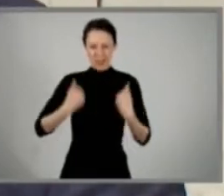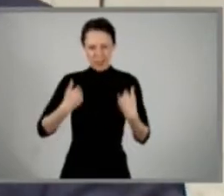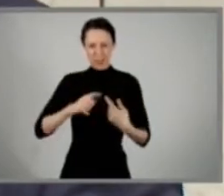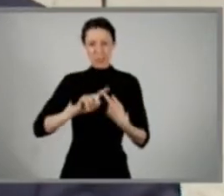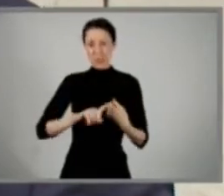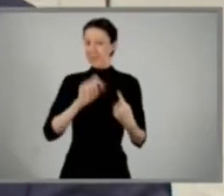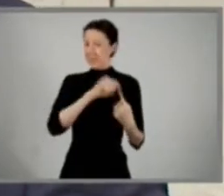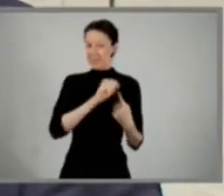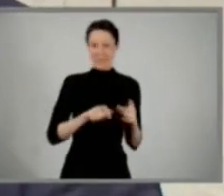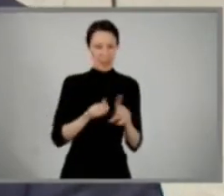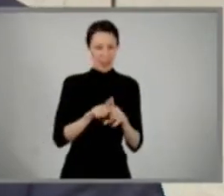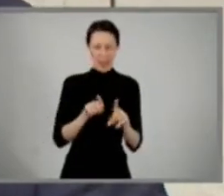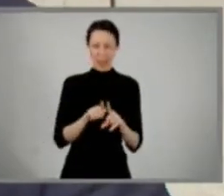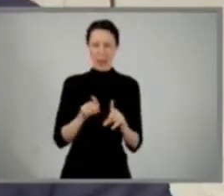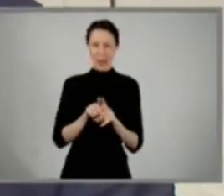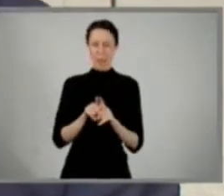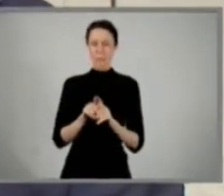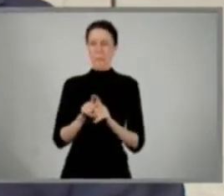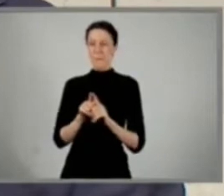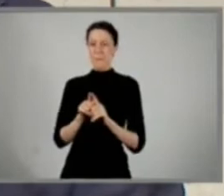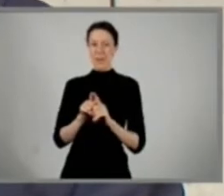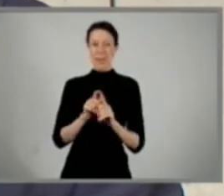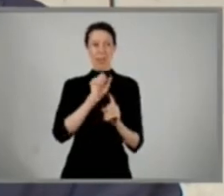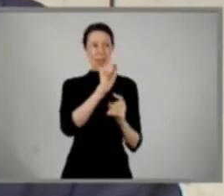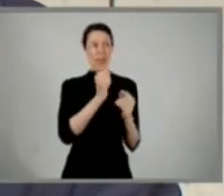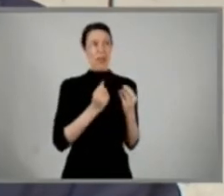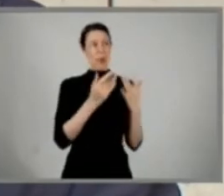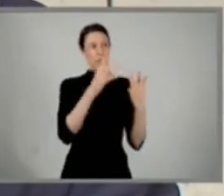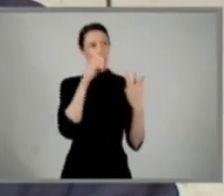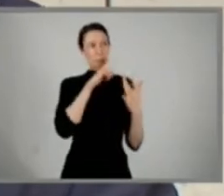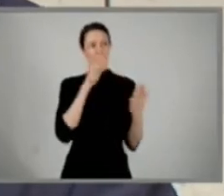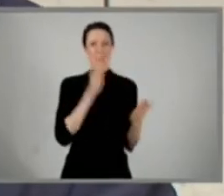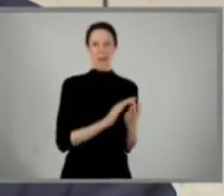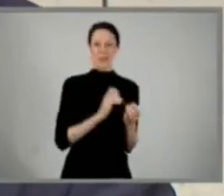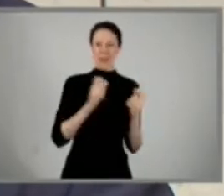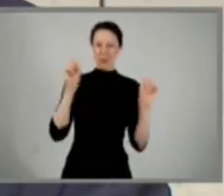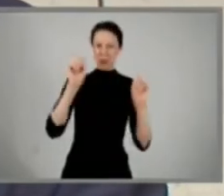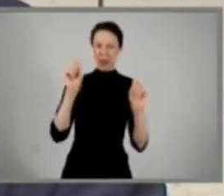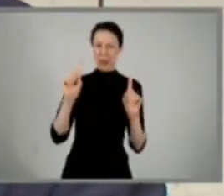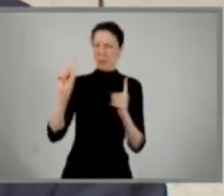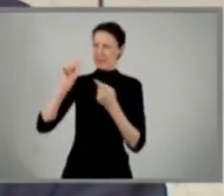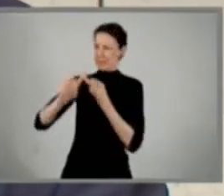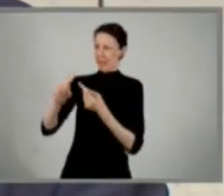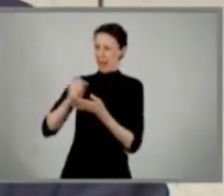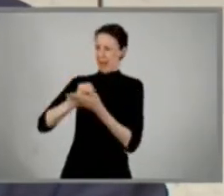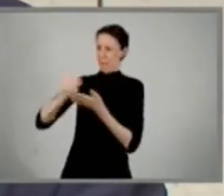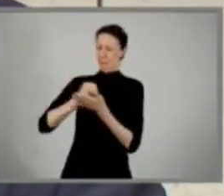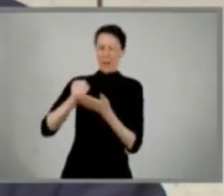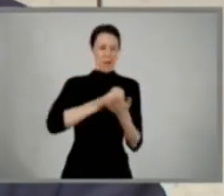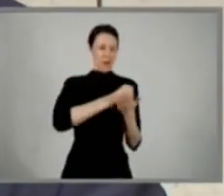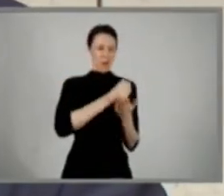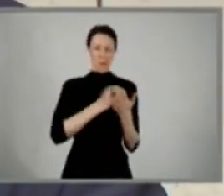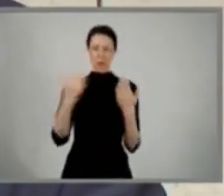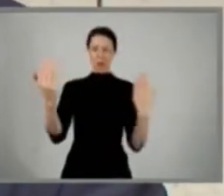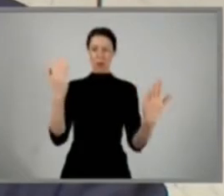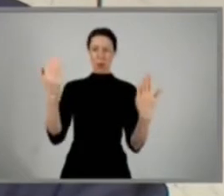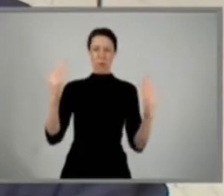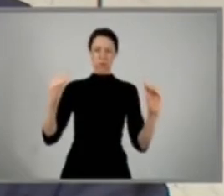much lower than it is today, but the situation that is happening overseas, we can't